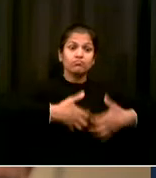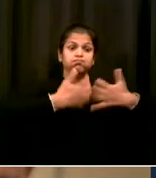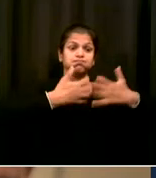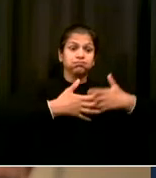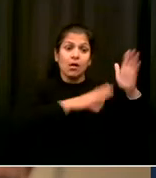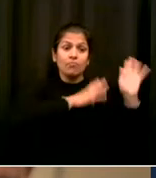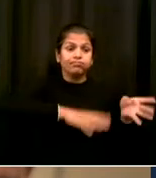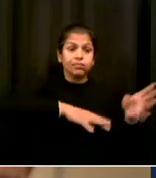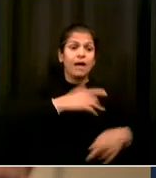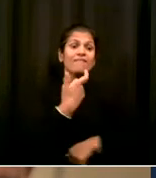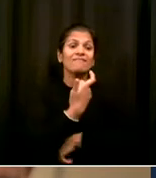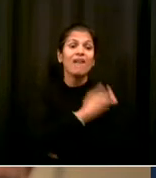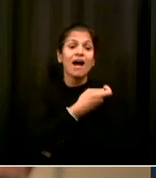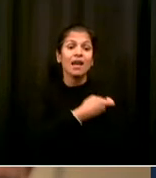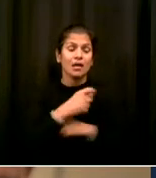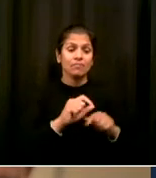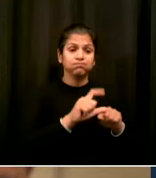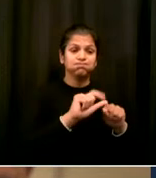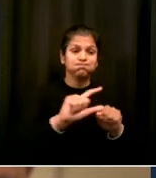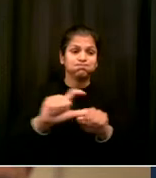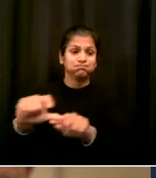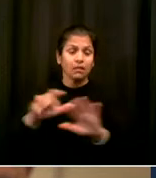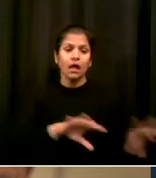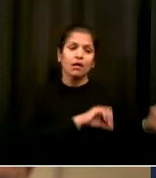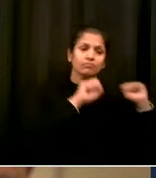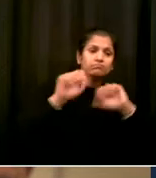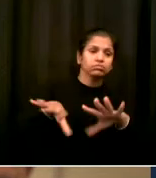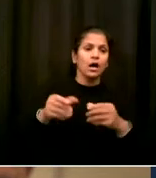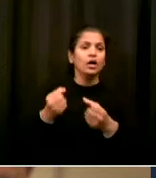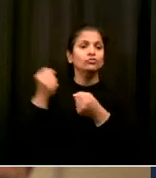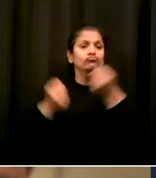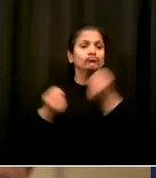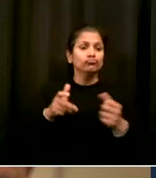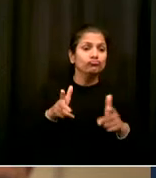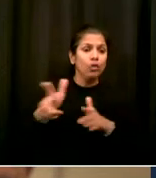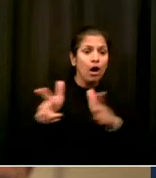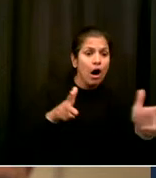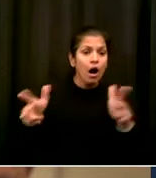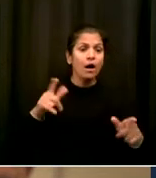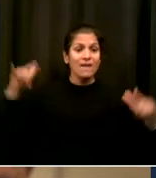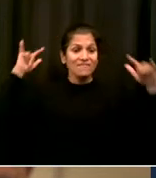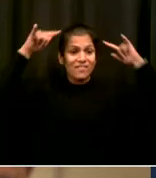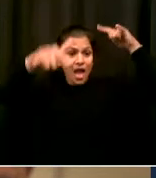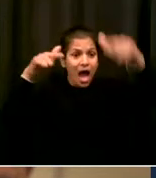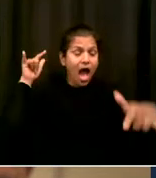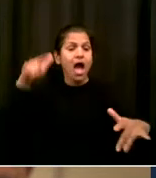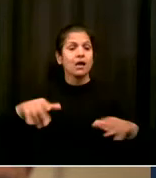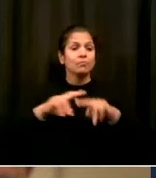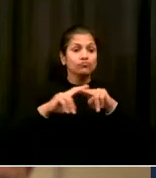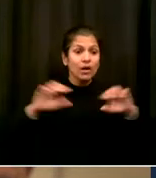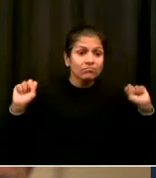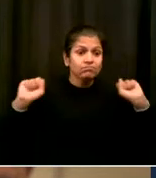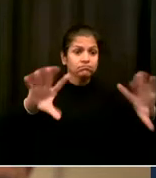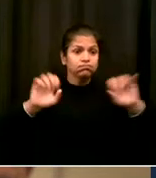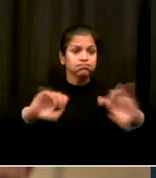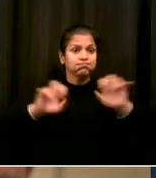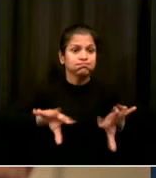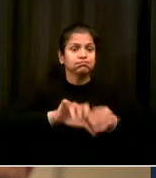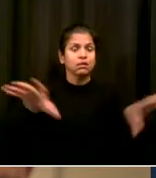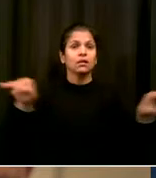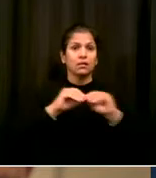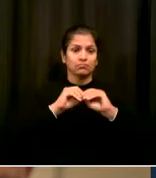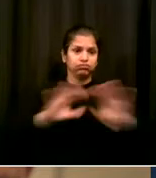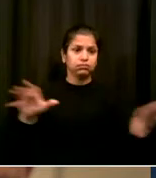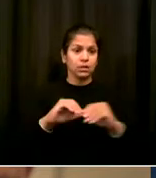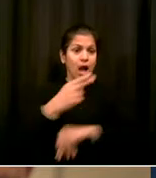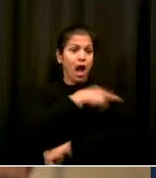be done, and we're going to make together something very special happen here. What we will not allow to happen in New York City is for